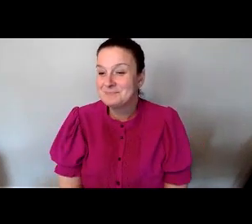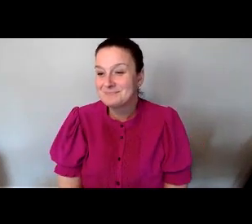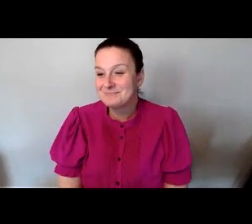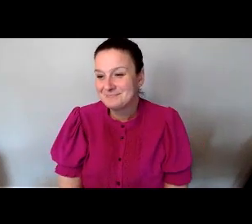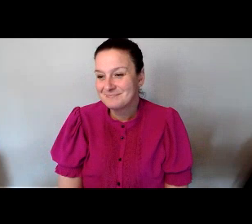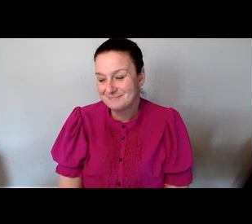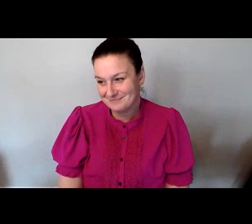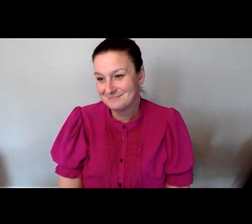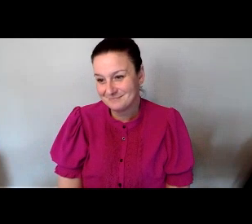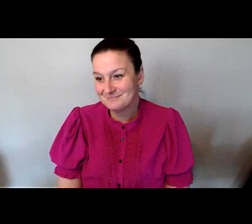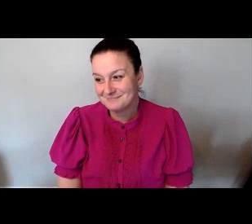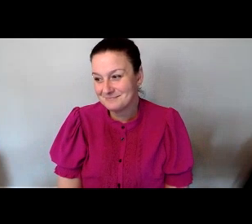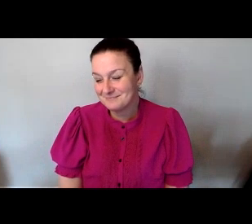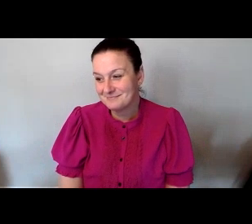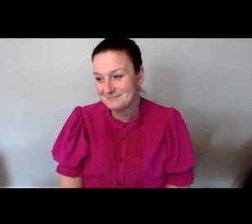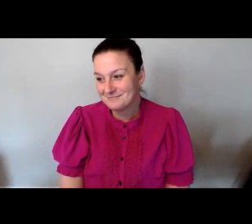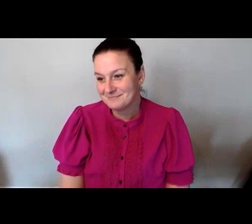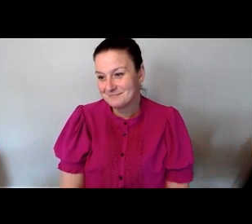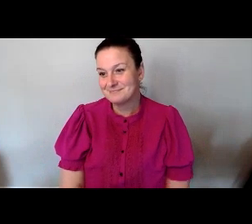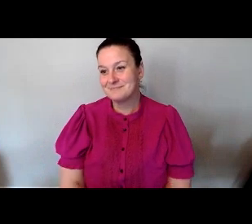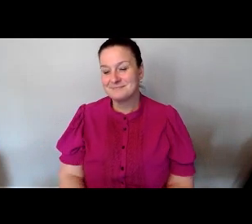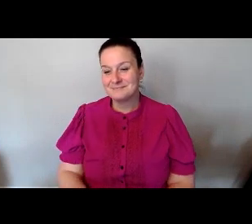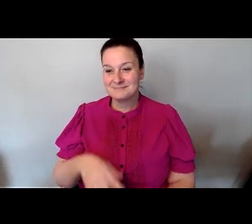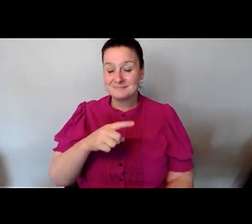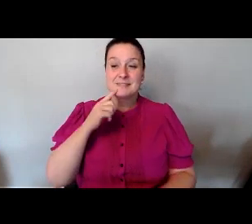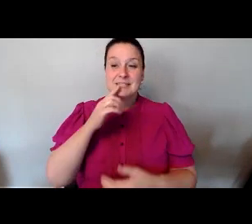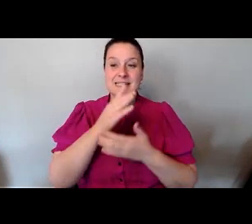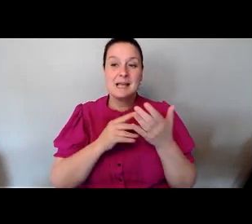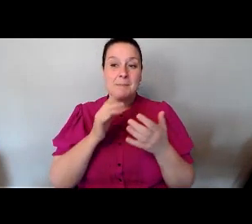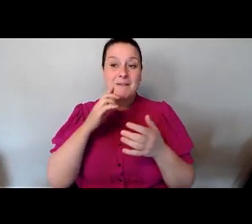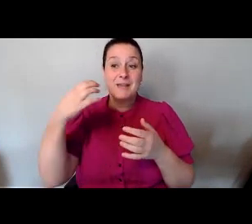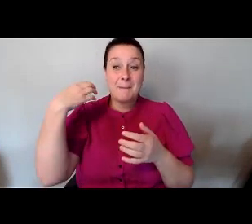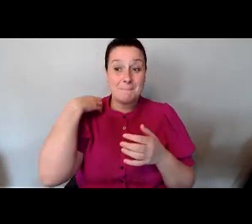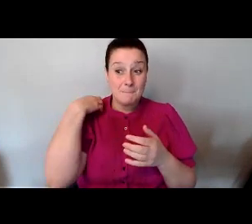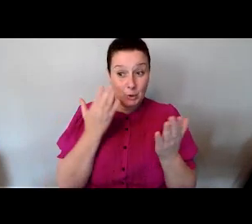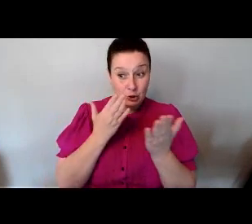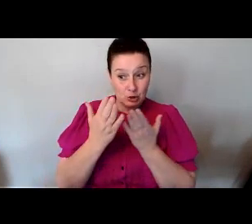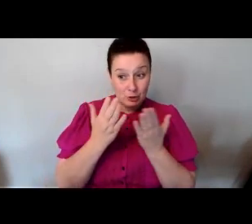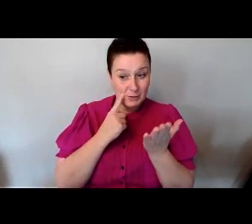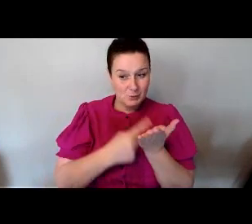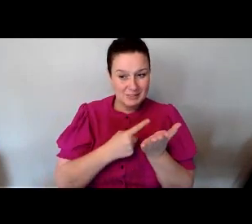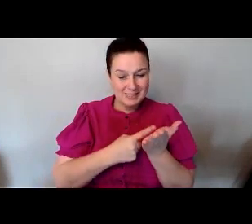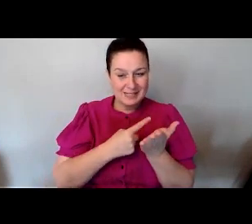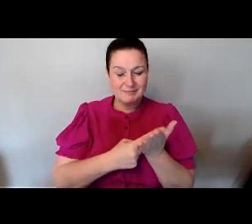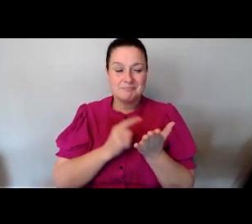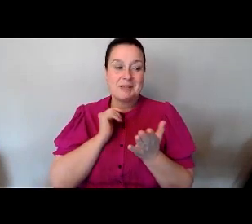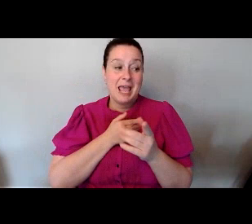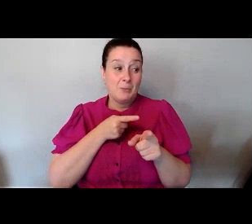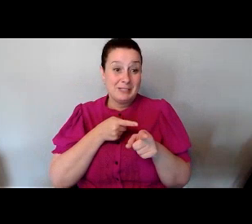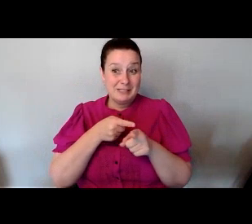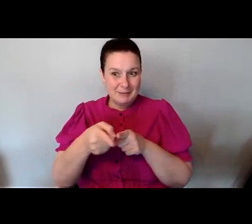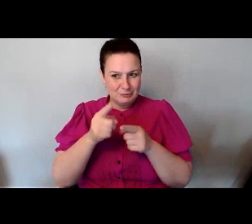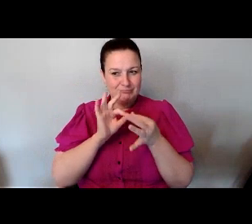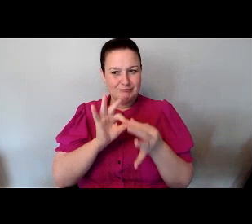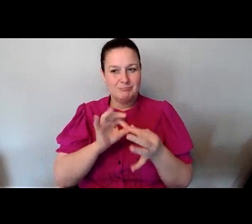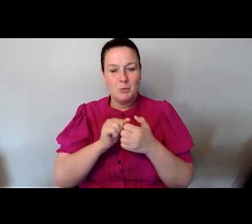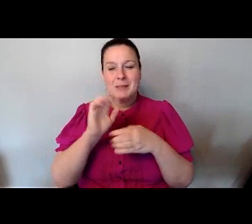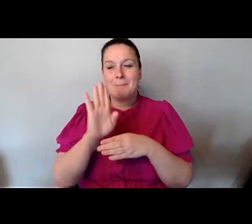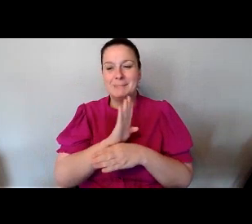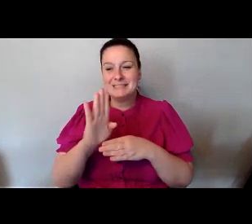Okay, so these are some of the employer services we're going to talk about, because that's where our specialty is in the business services and